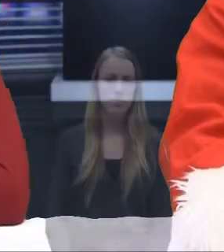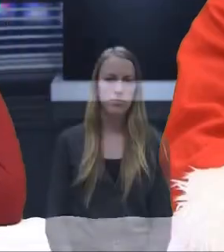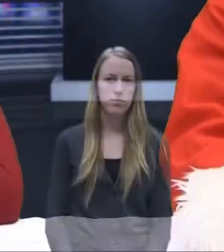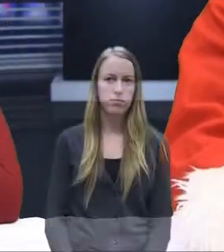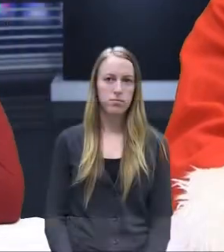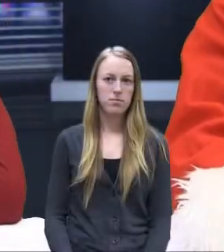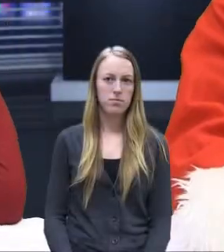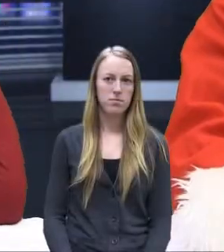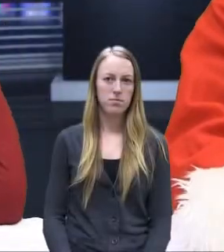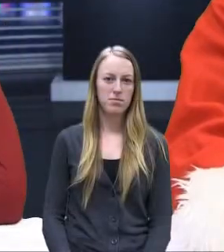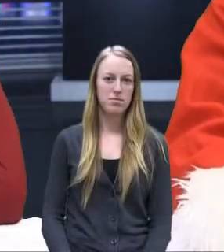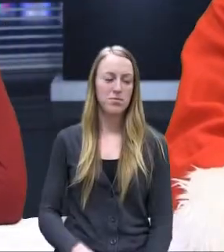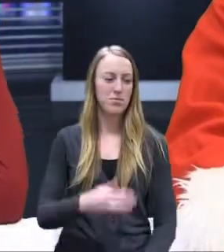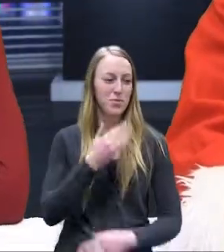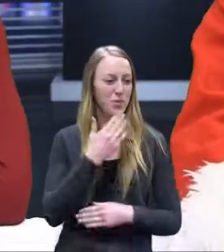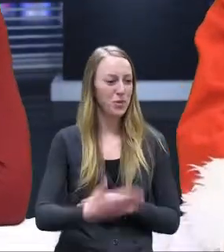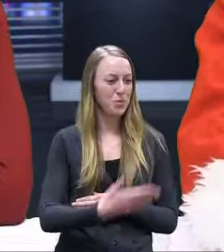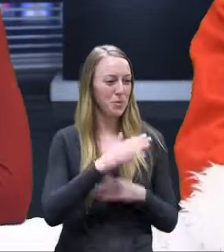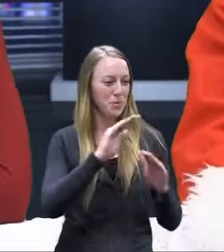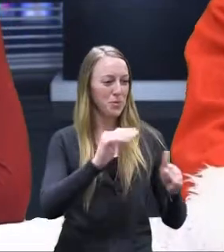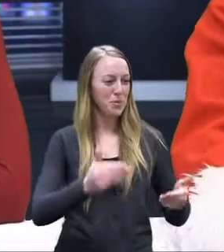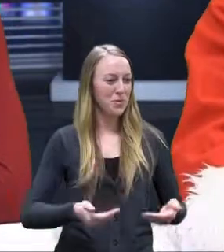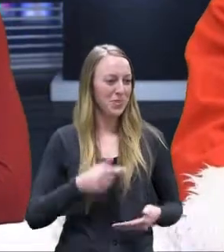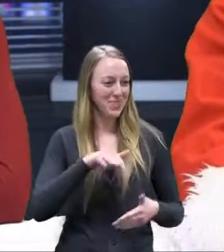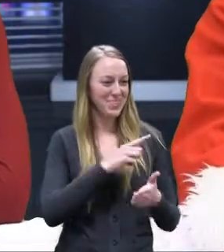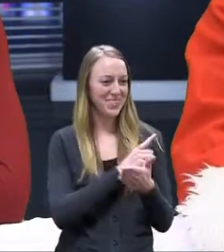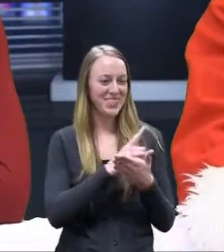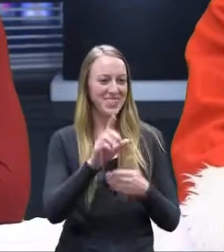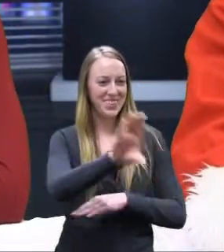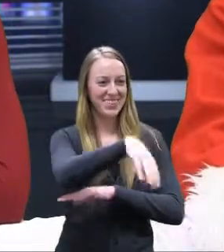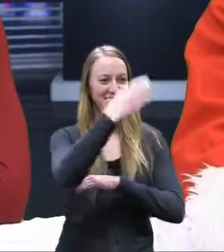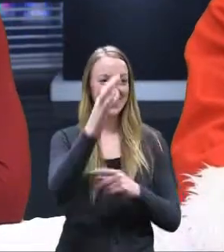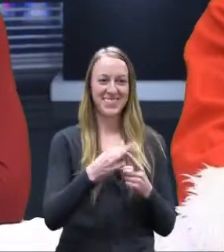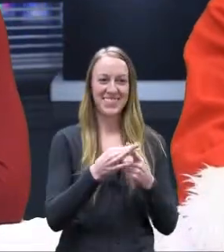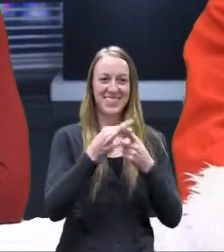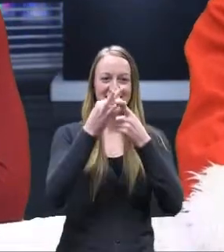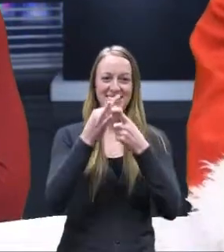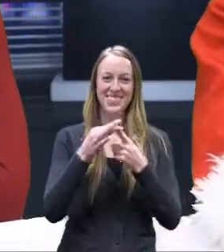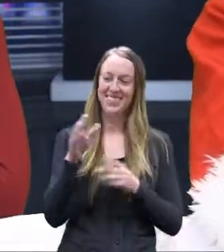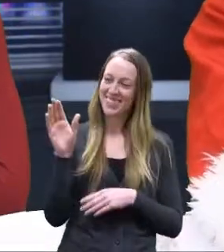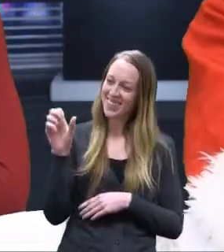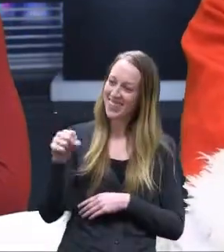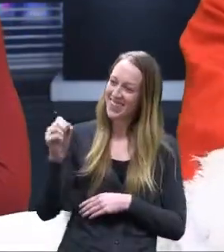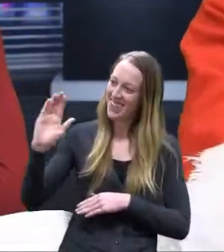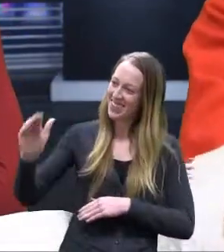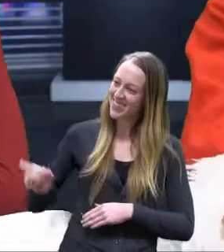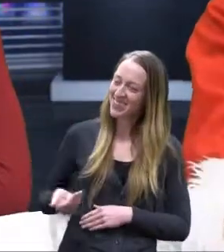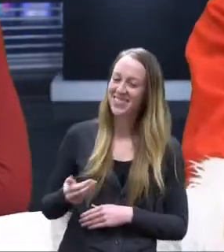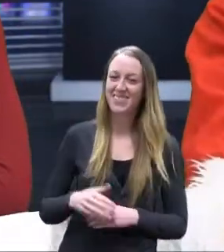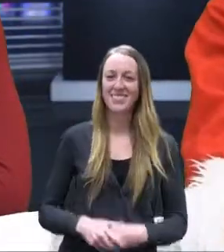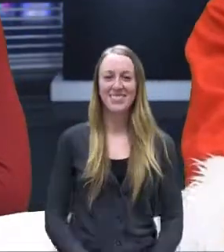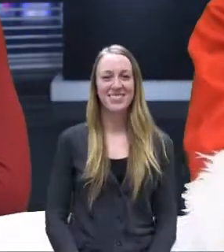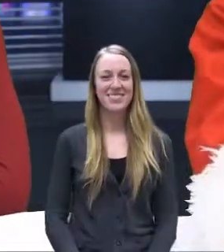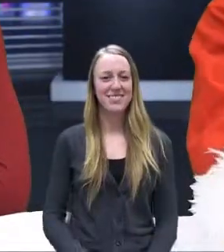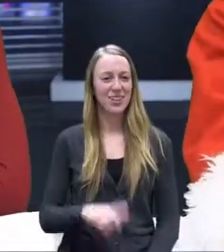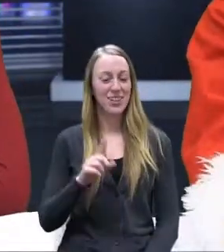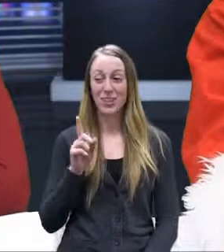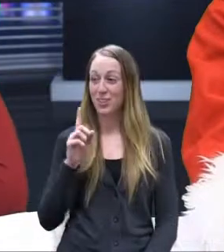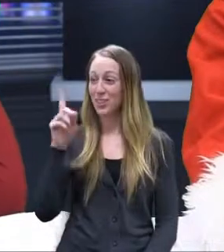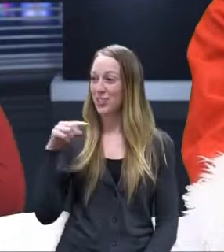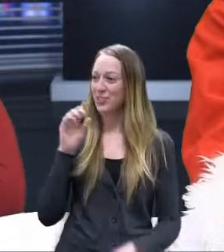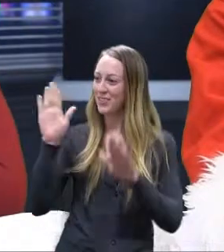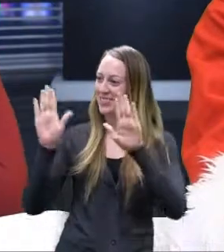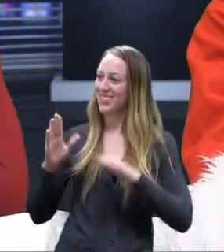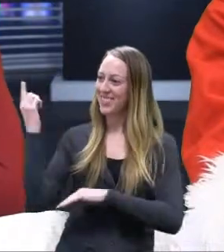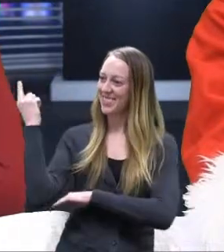Good morning, George, and welcome to this week's Howler Christmas special. Yes, welcome to the Howler, Ashley. I must say you look marvelous today.